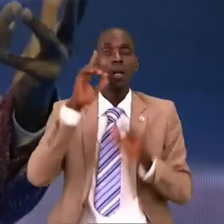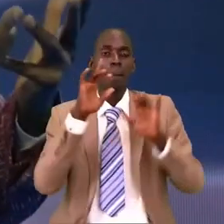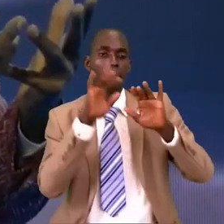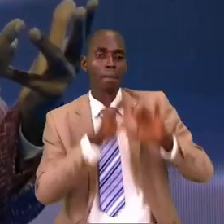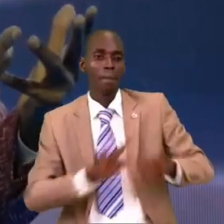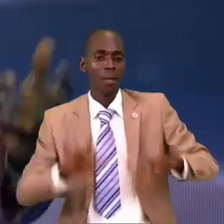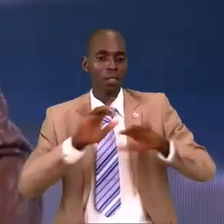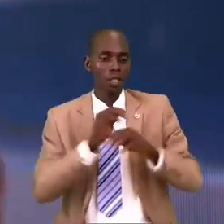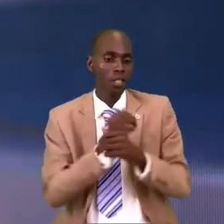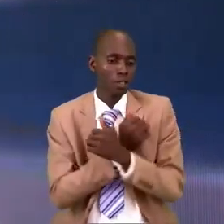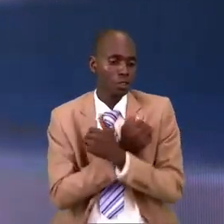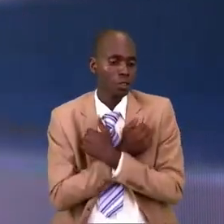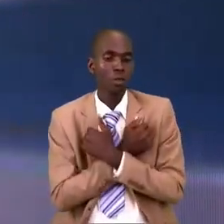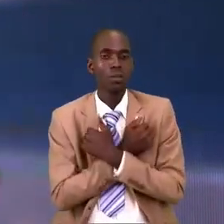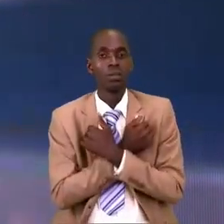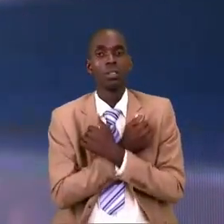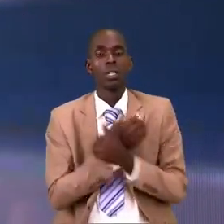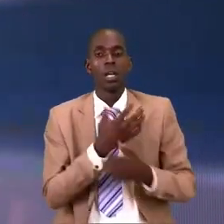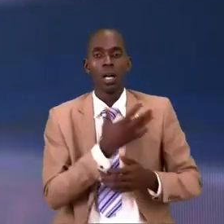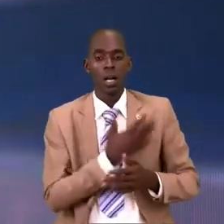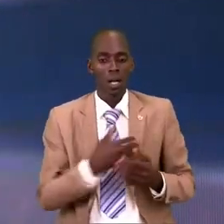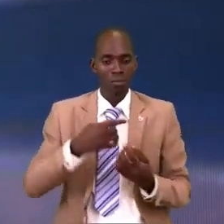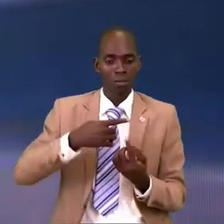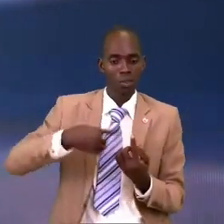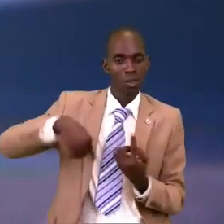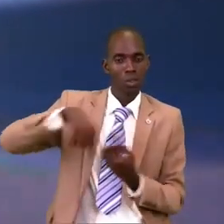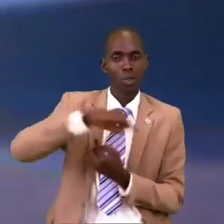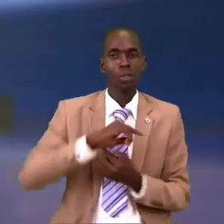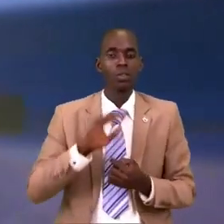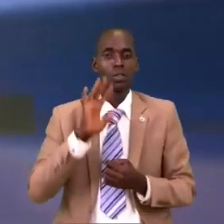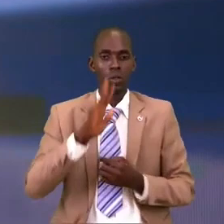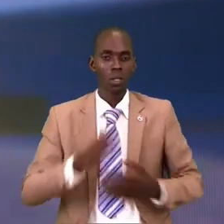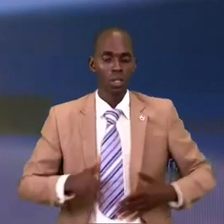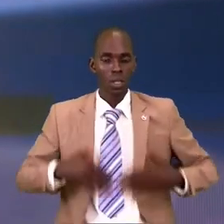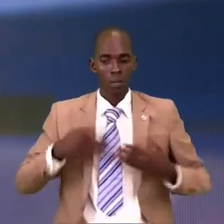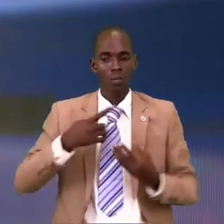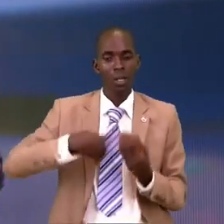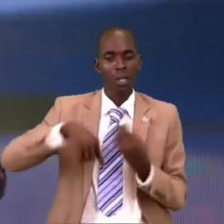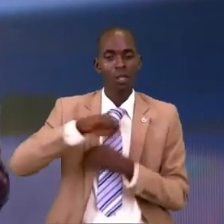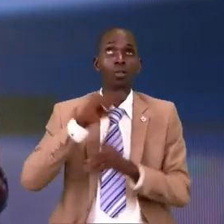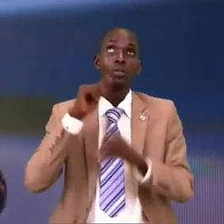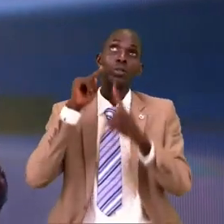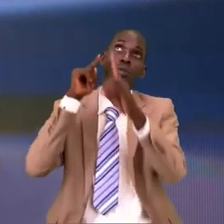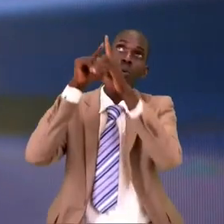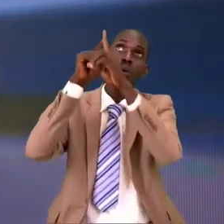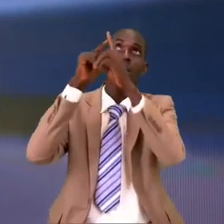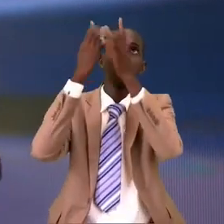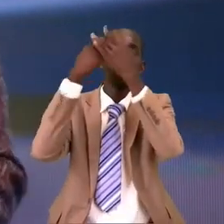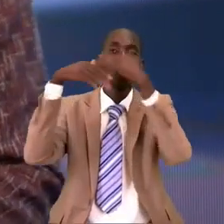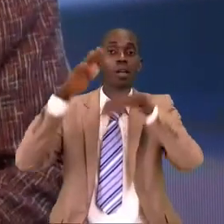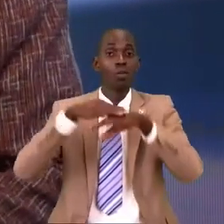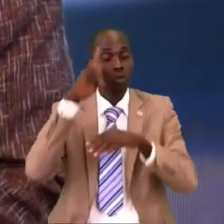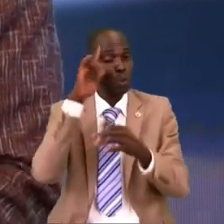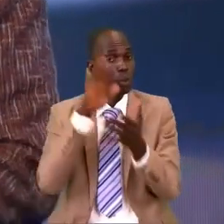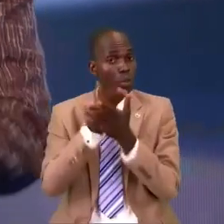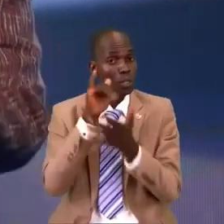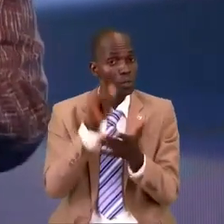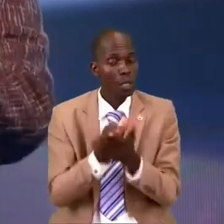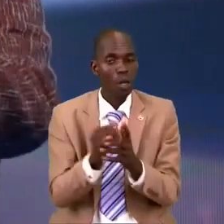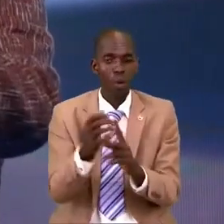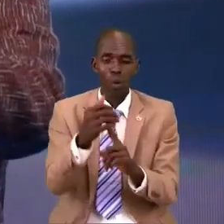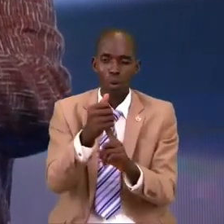Hold on and hold fast that profession, seeing then that we have a great,